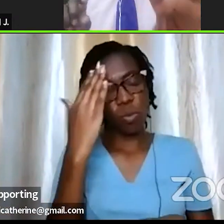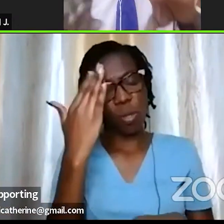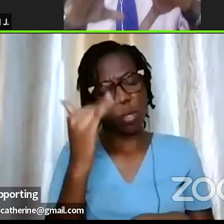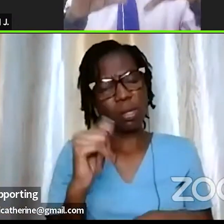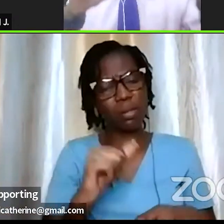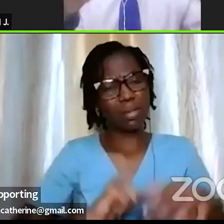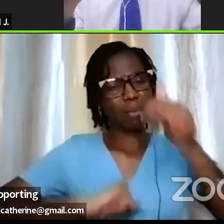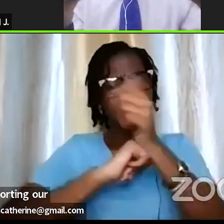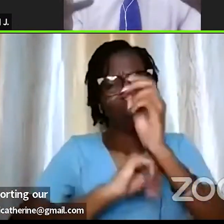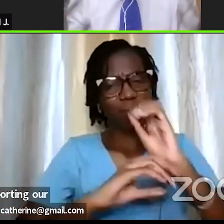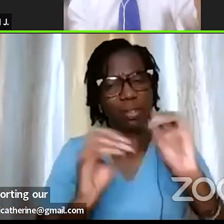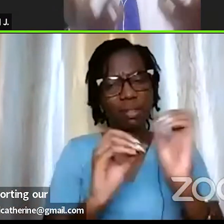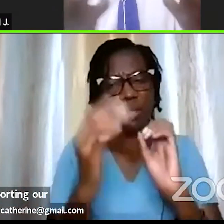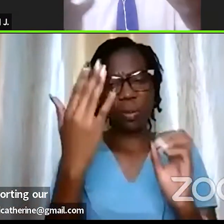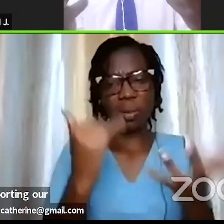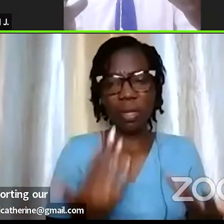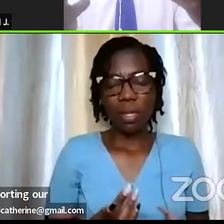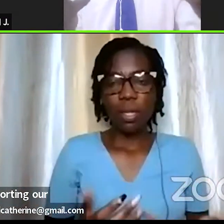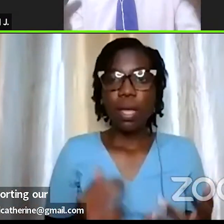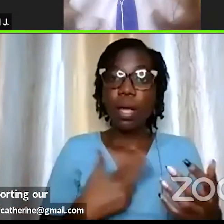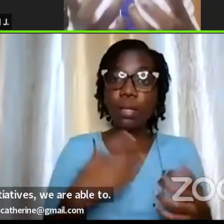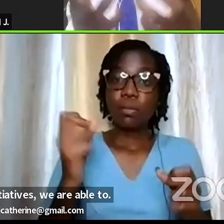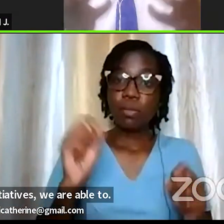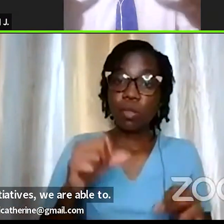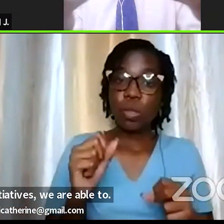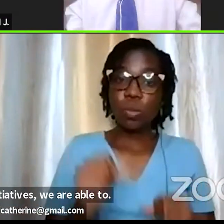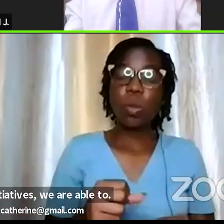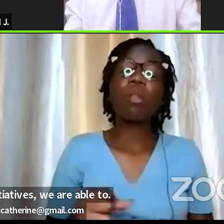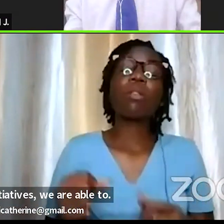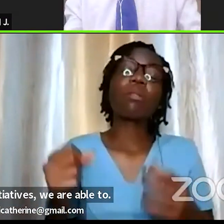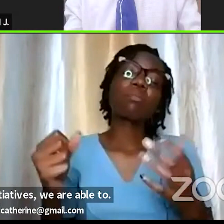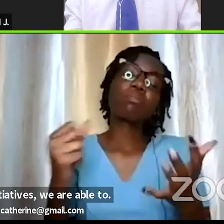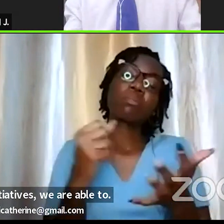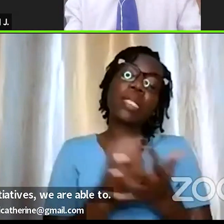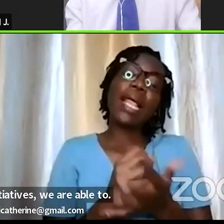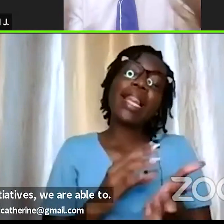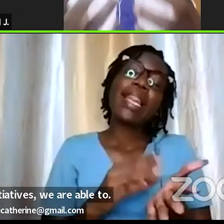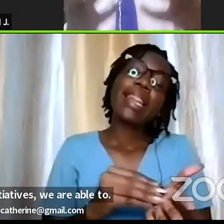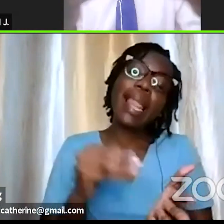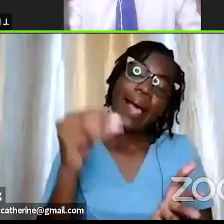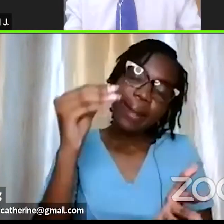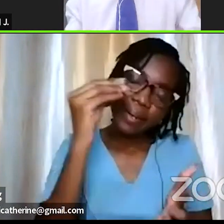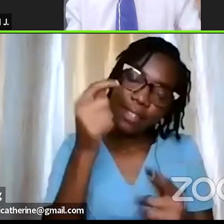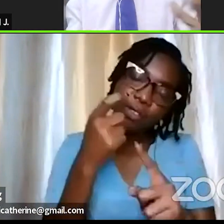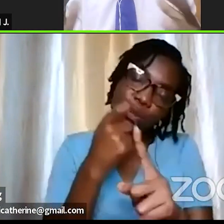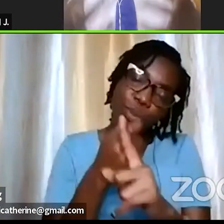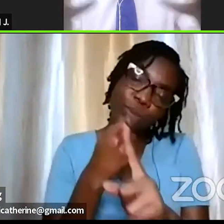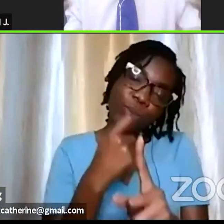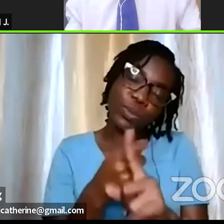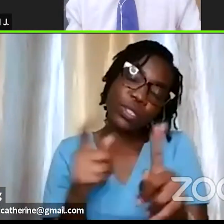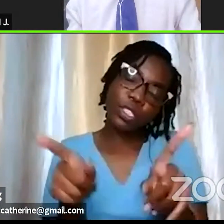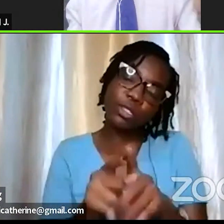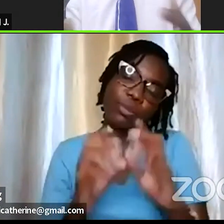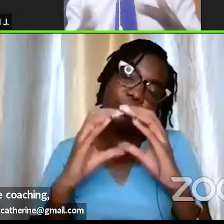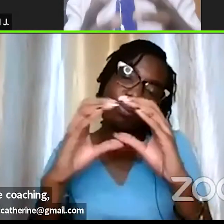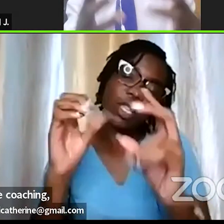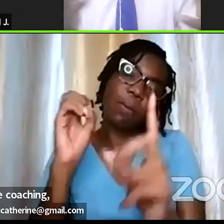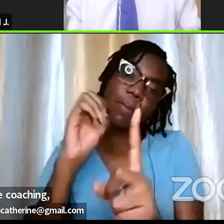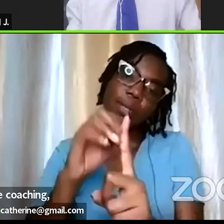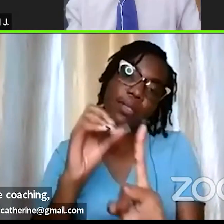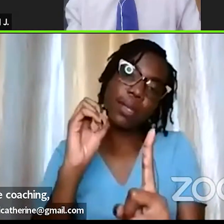are able to deploy learning tools like coaching,